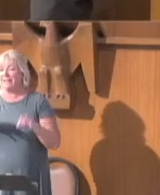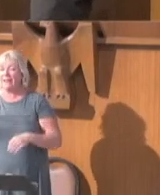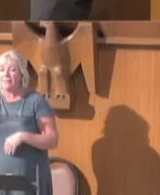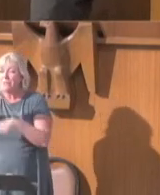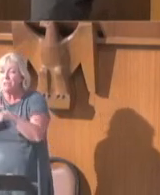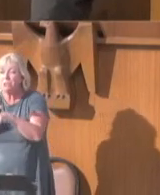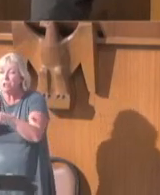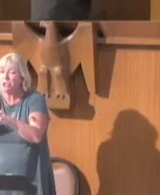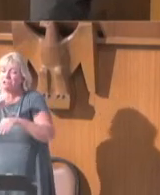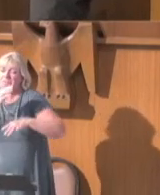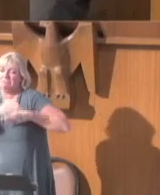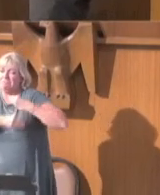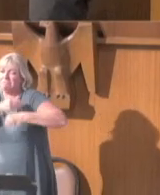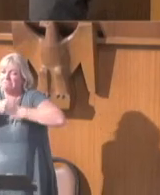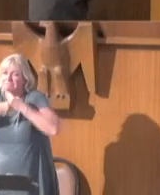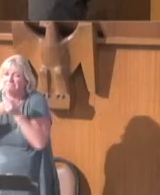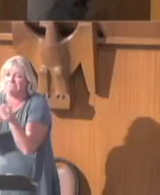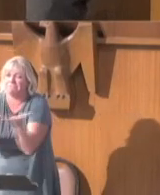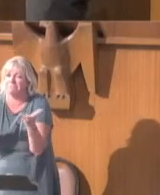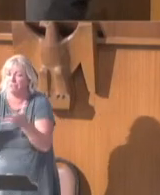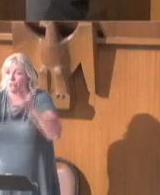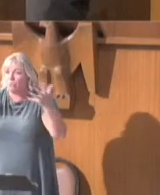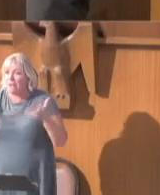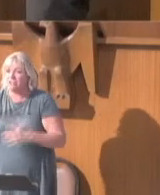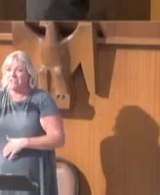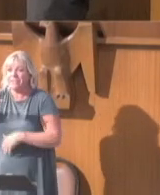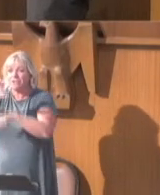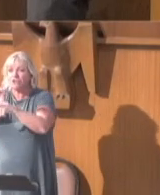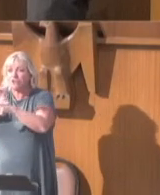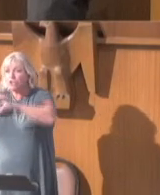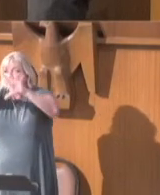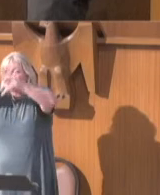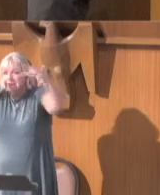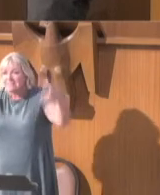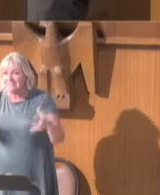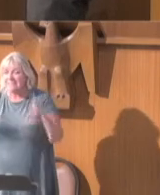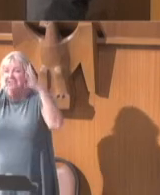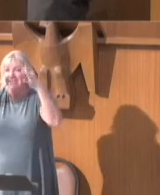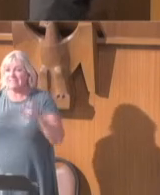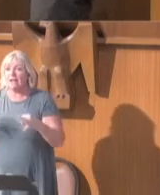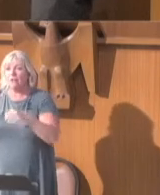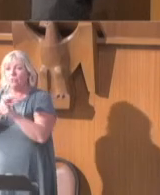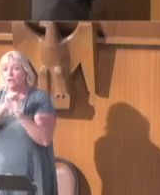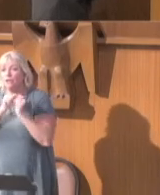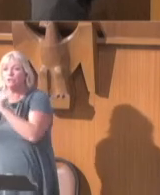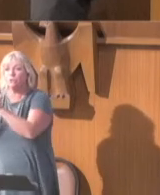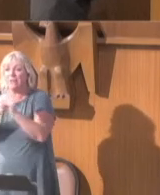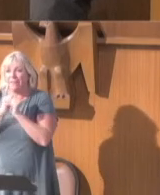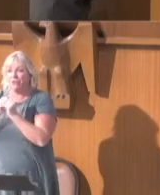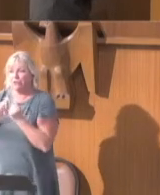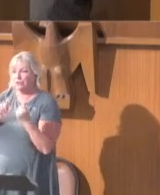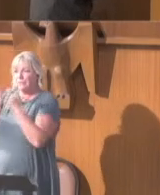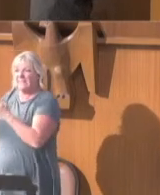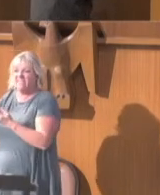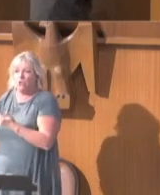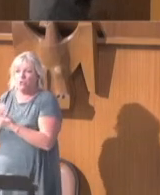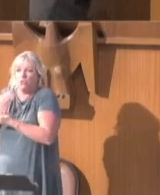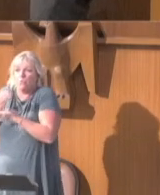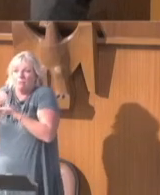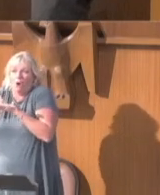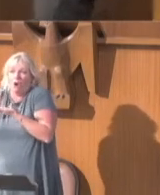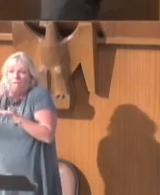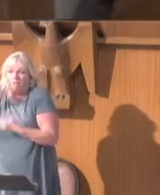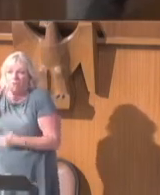generous, we've decided as a congregation to collaborate with you in the commissioning of a new organ piece that will be dedicated